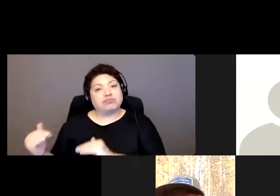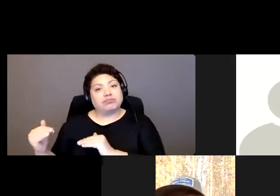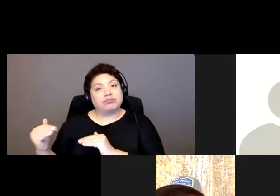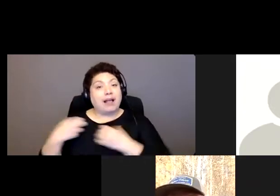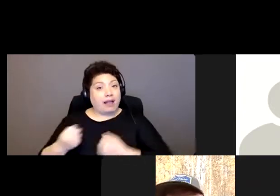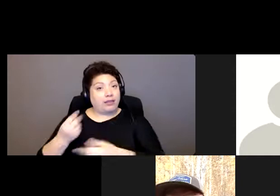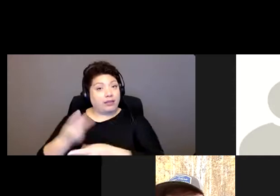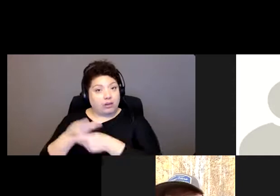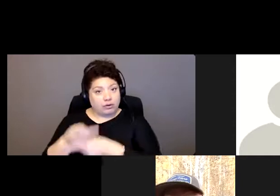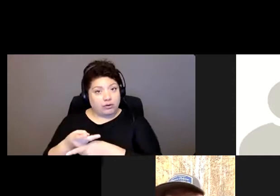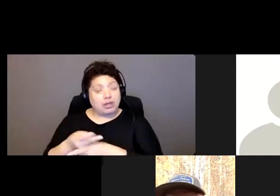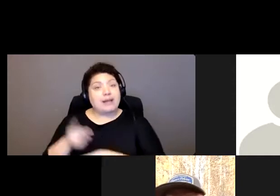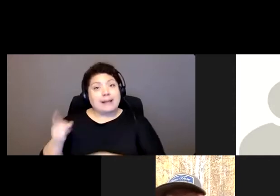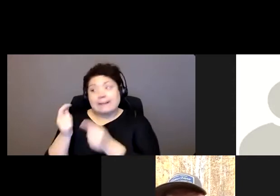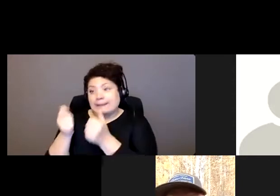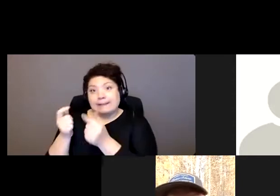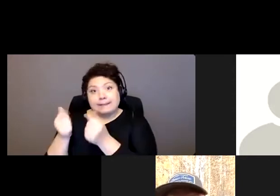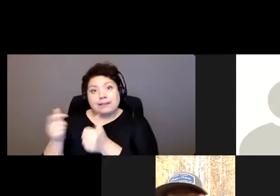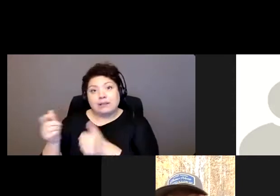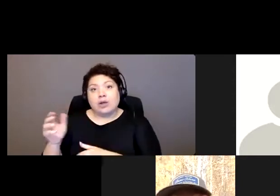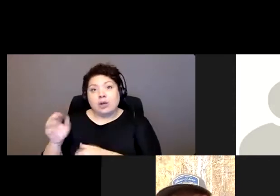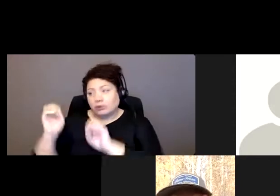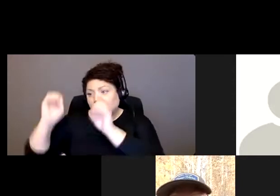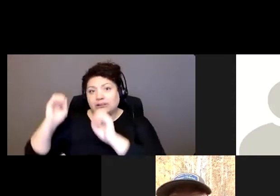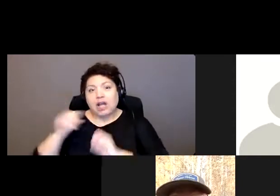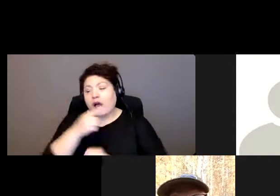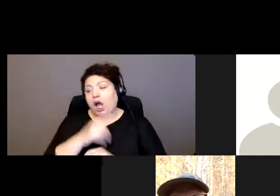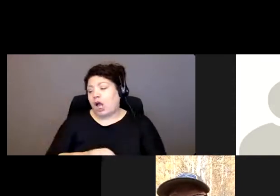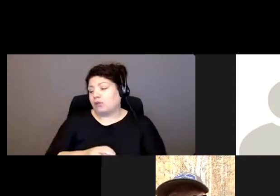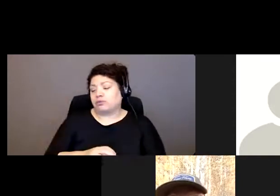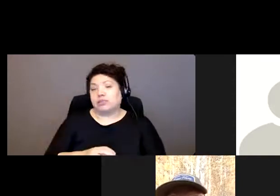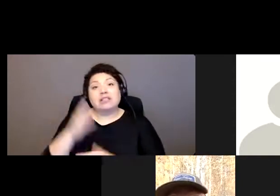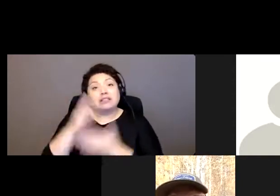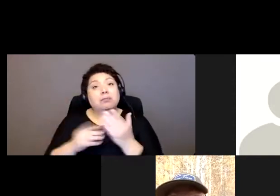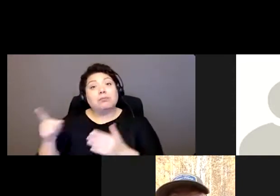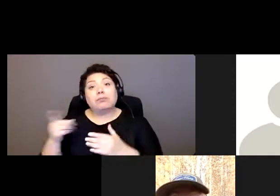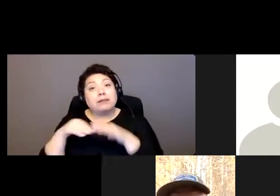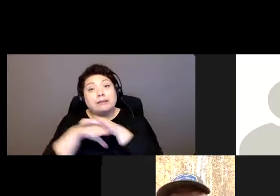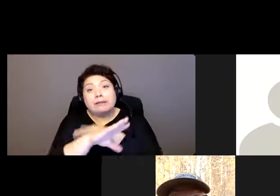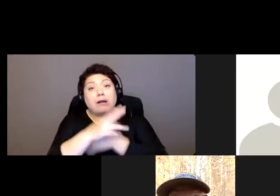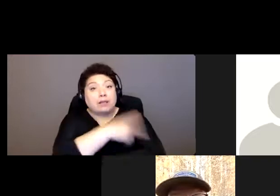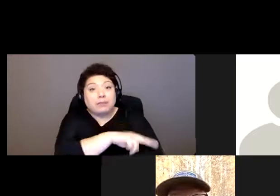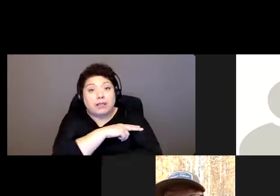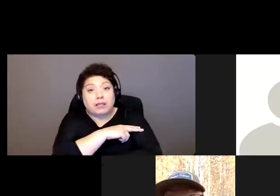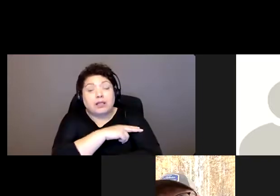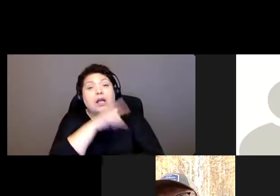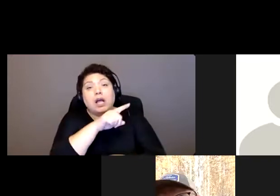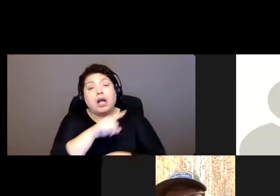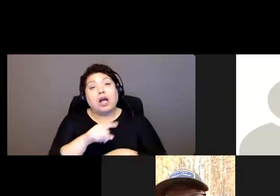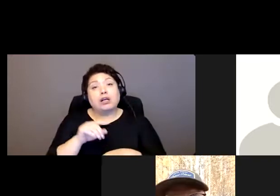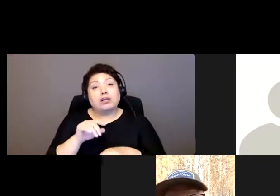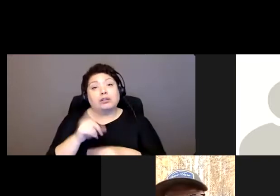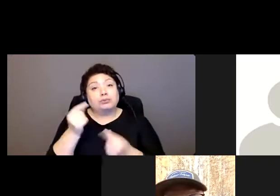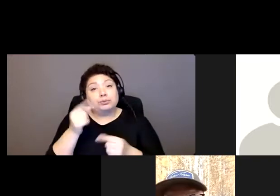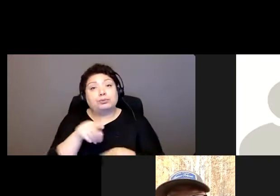And I've had family that have passed away at the hospital waiting for care, and not getting the care that the person in the next